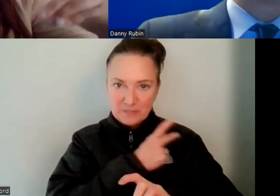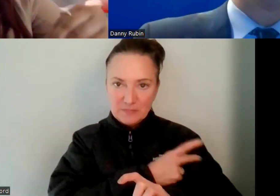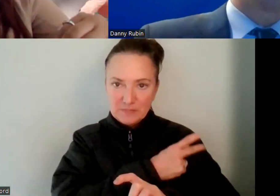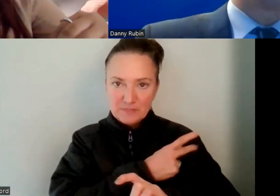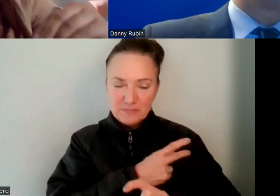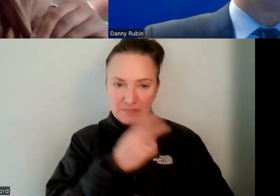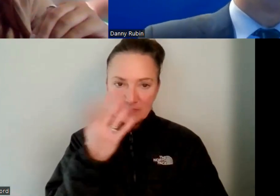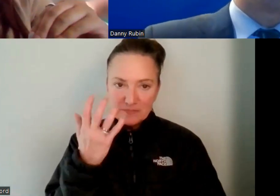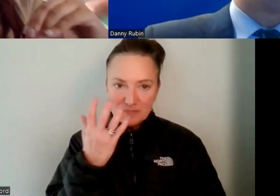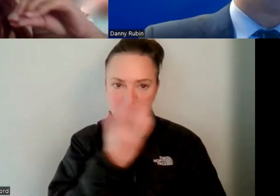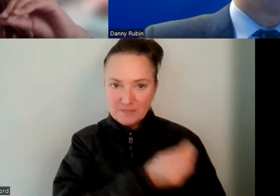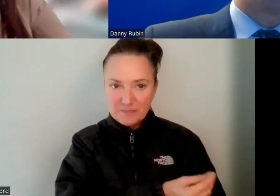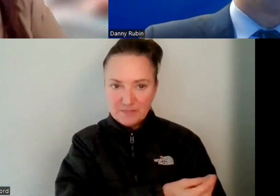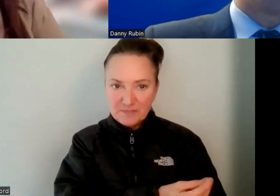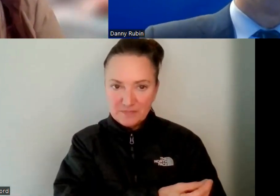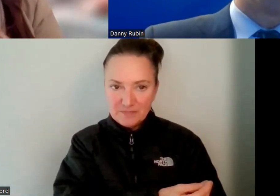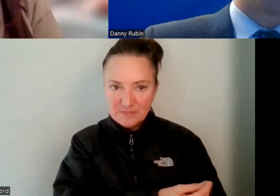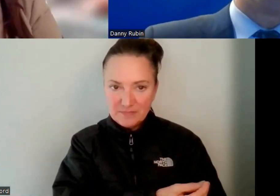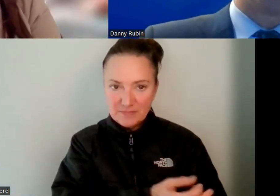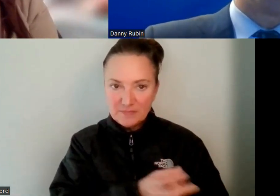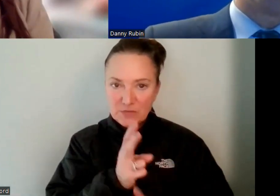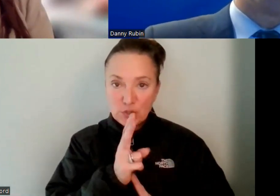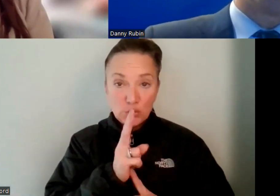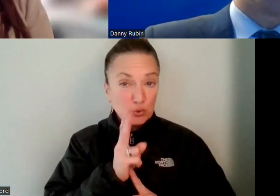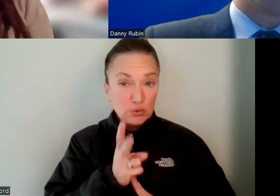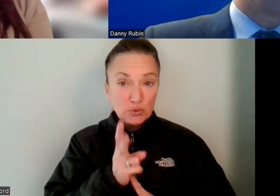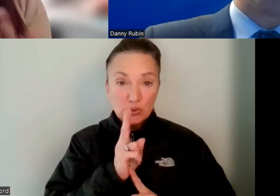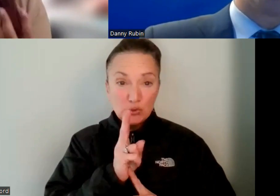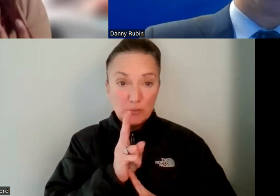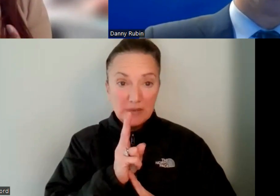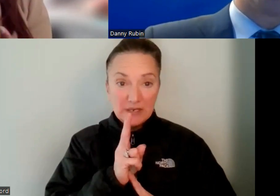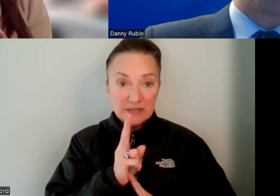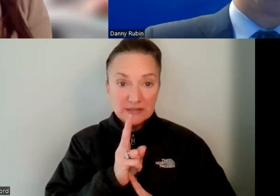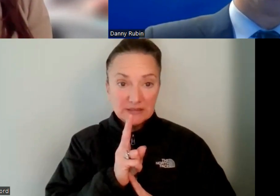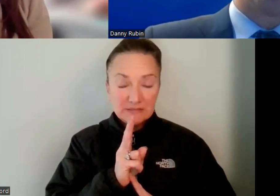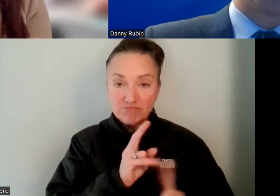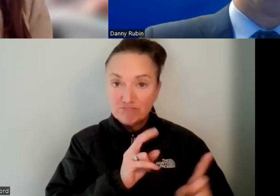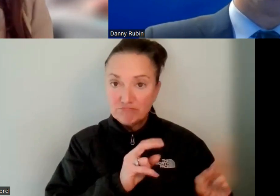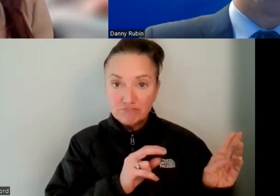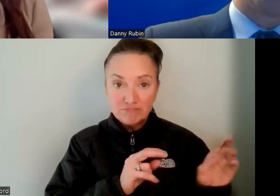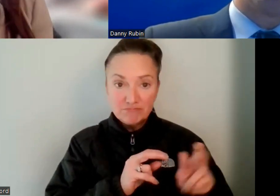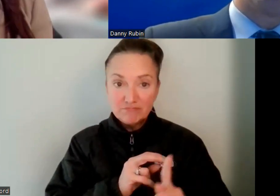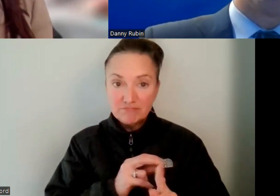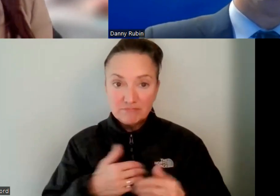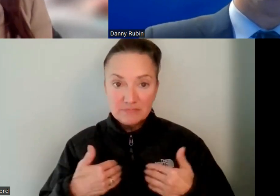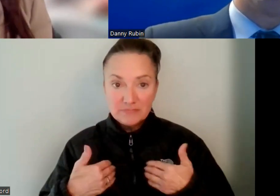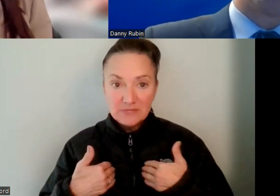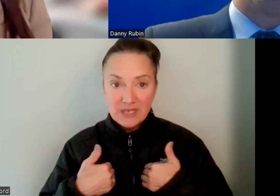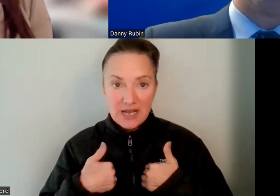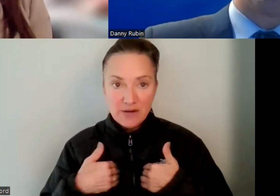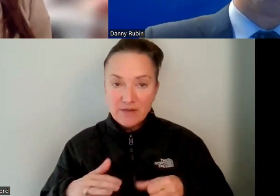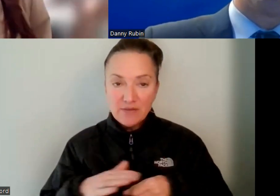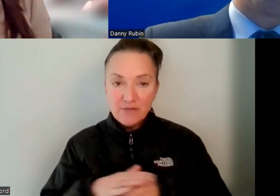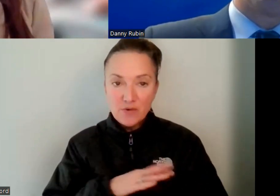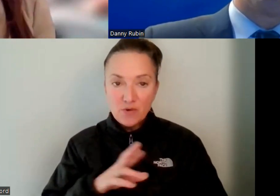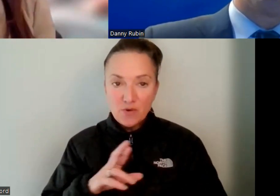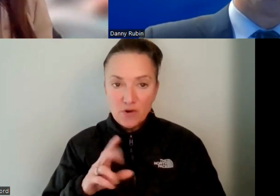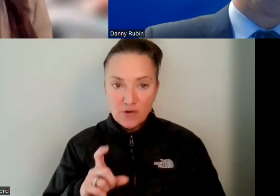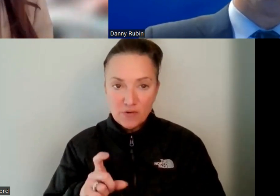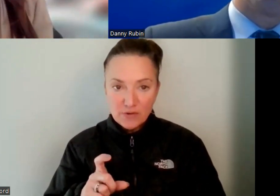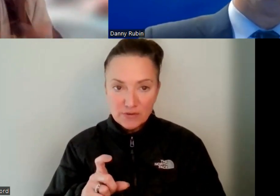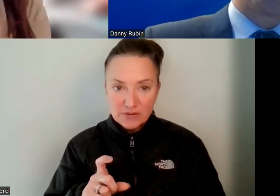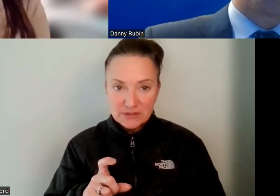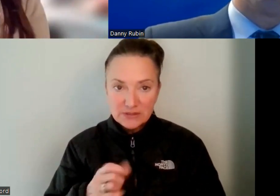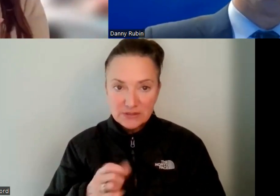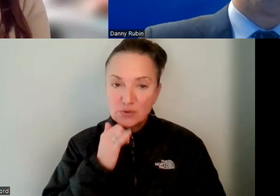came in 2 minutes and started, telling me, I don't have the entire prescription. You guys gave me the